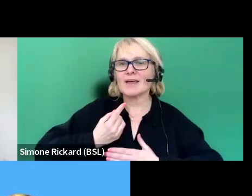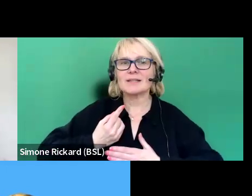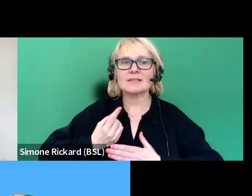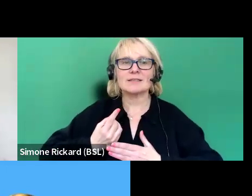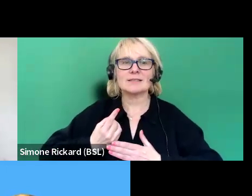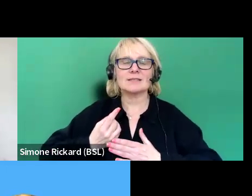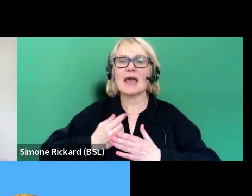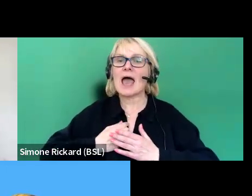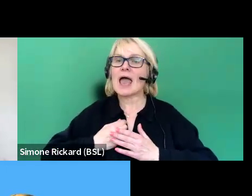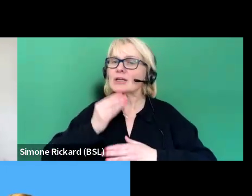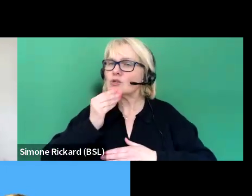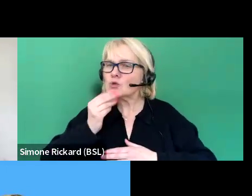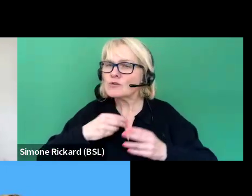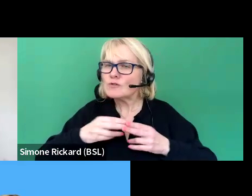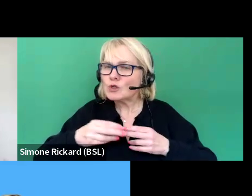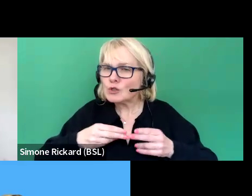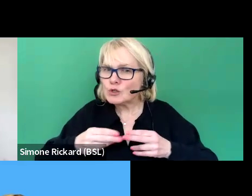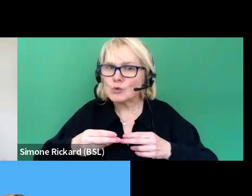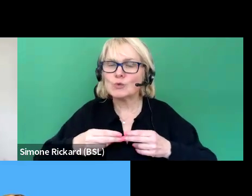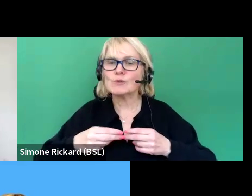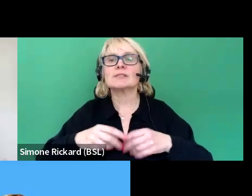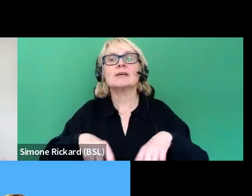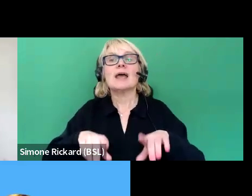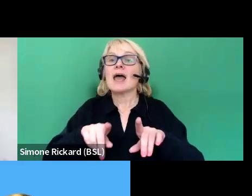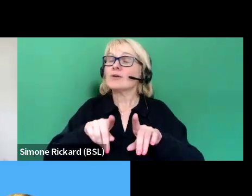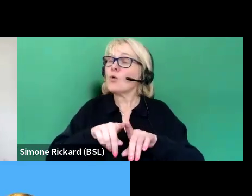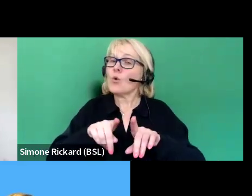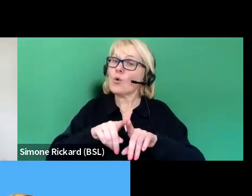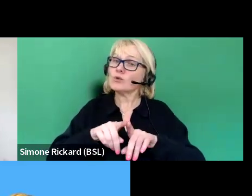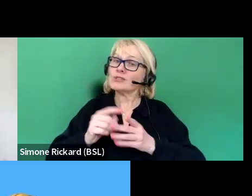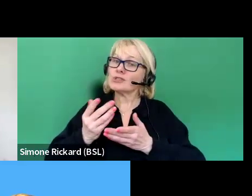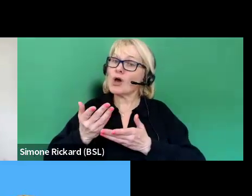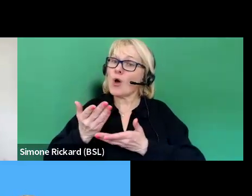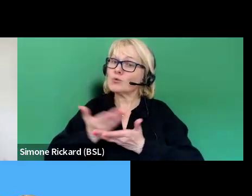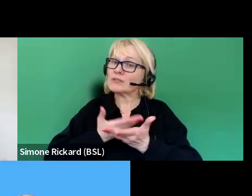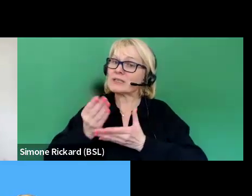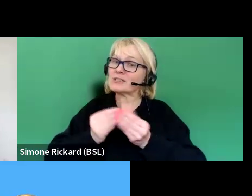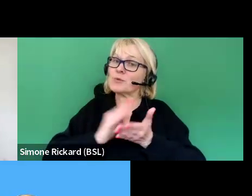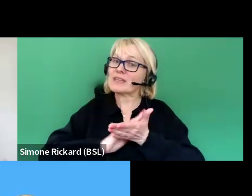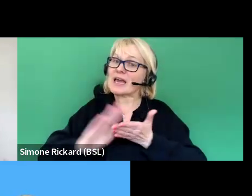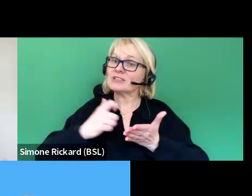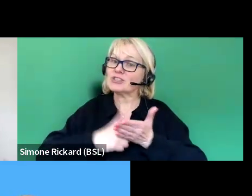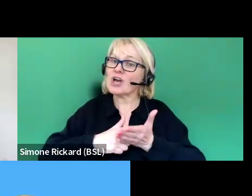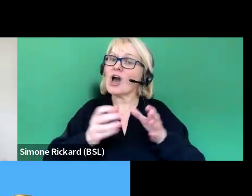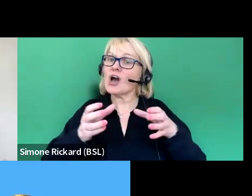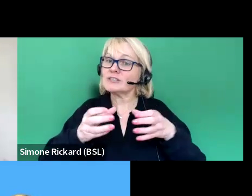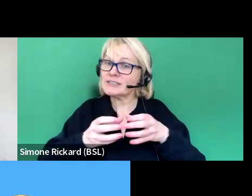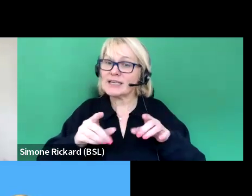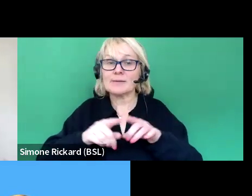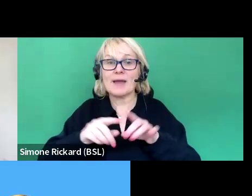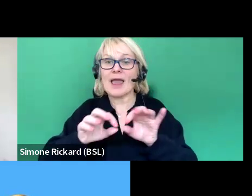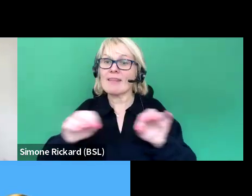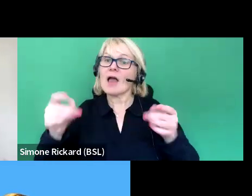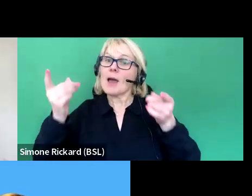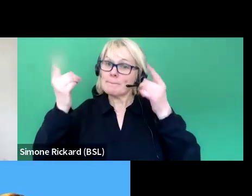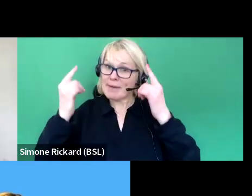items, and again, perhaps something to share with your HR team and line managers when you are appointed